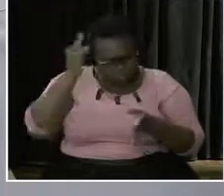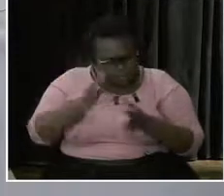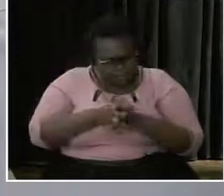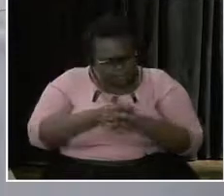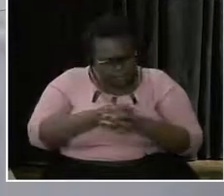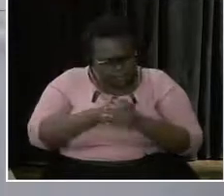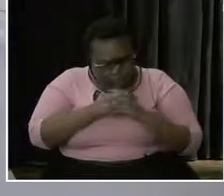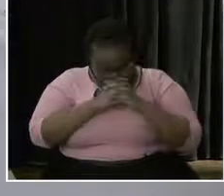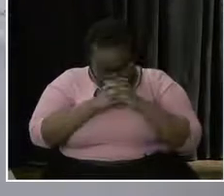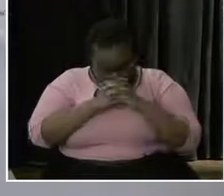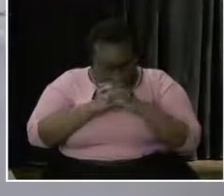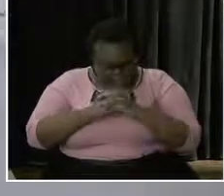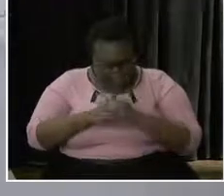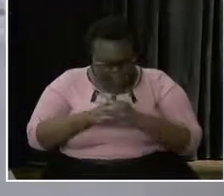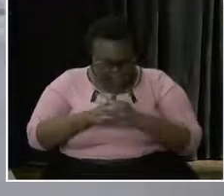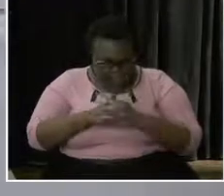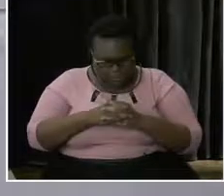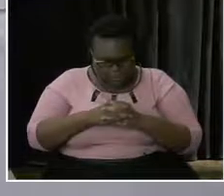Noted. Noted.